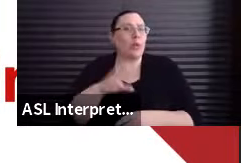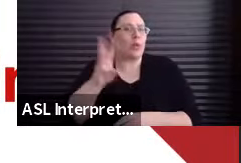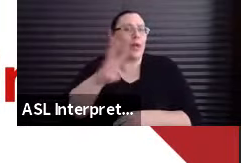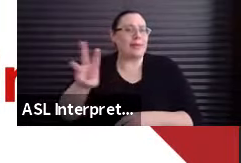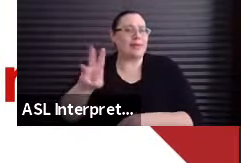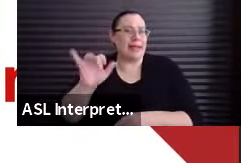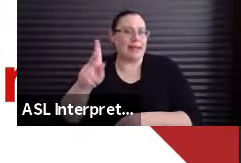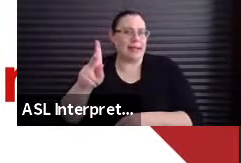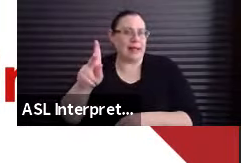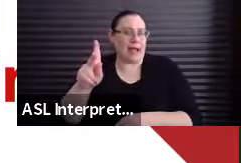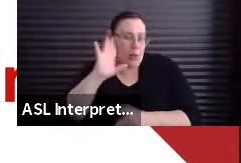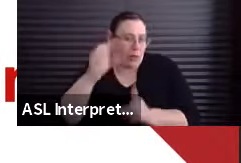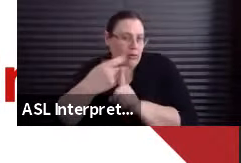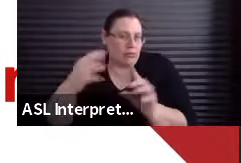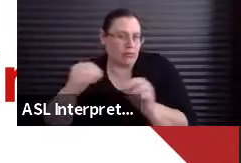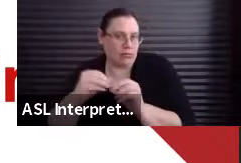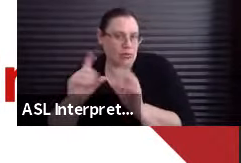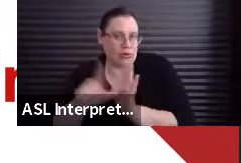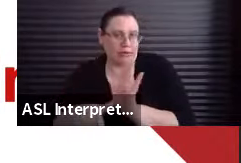get more into that in a moment.